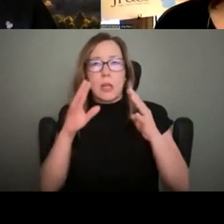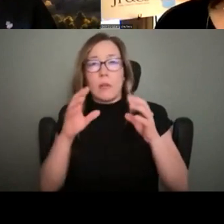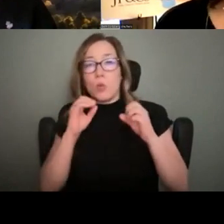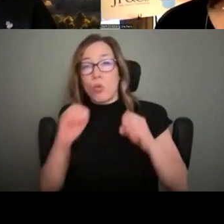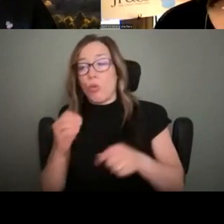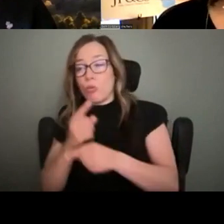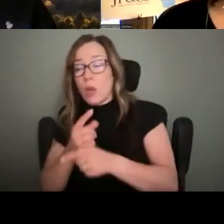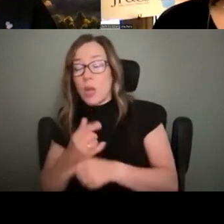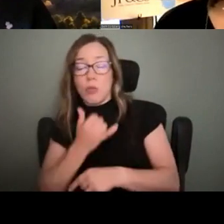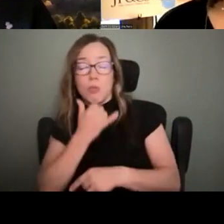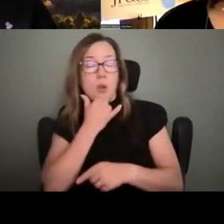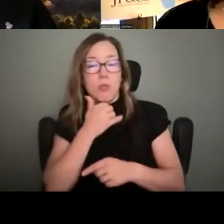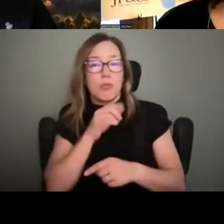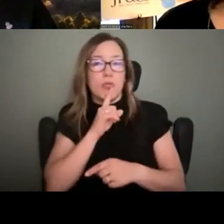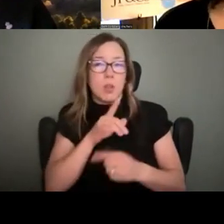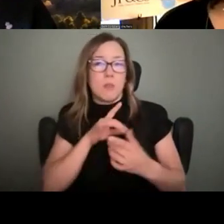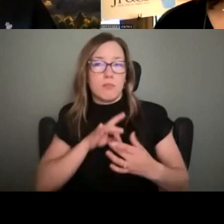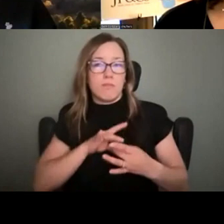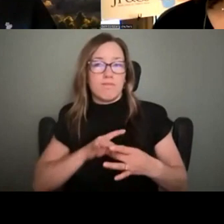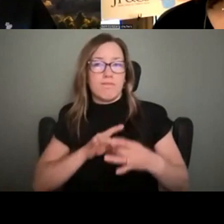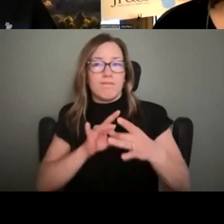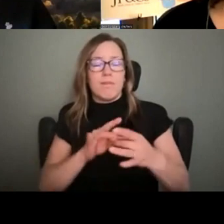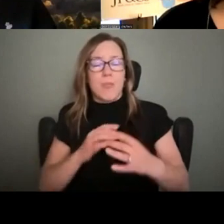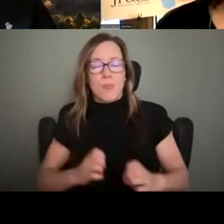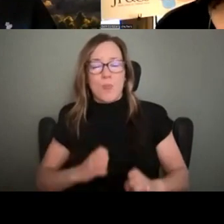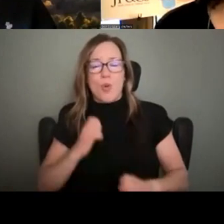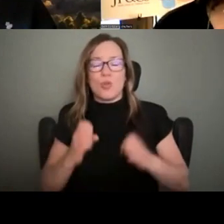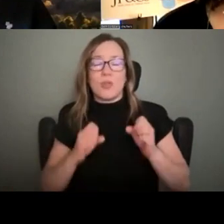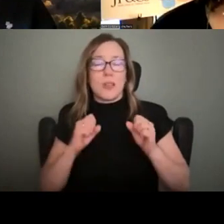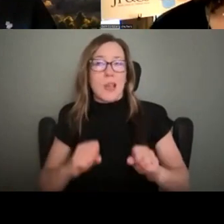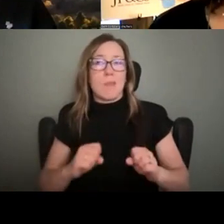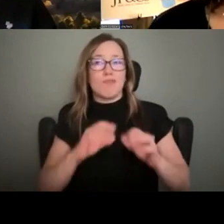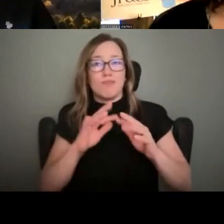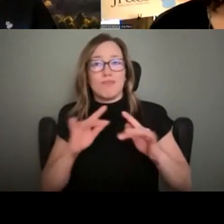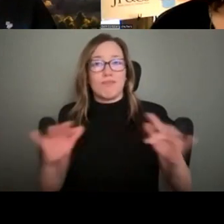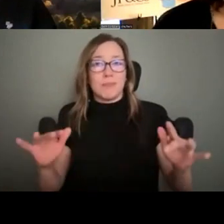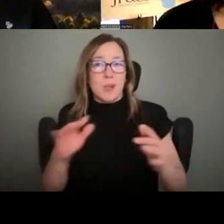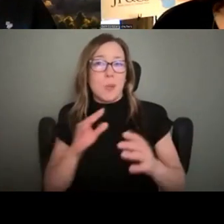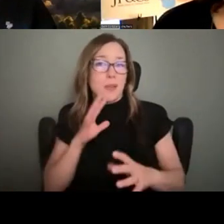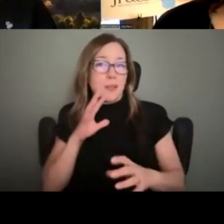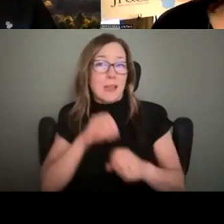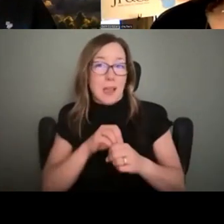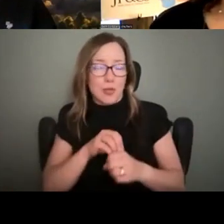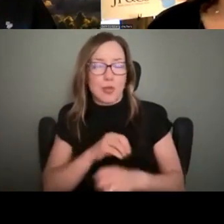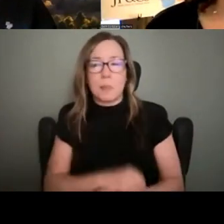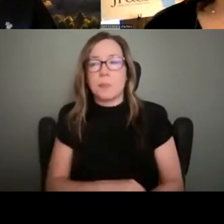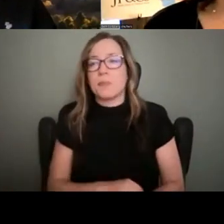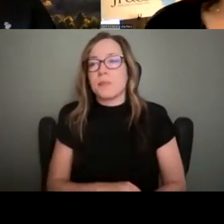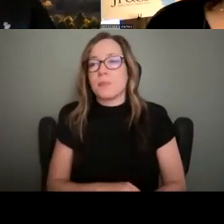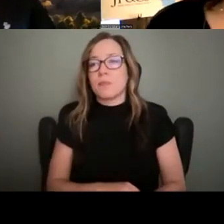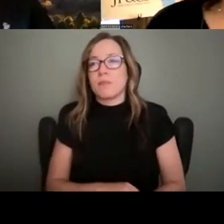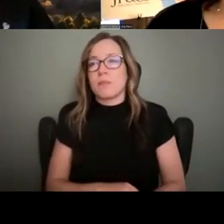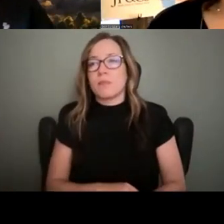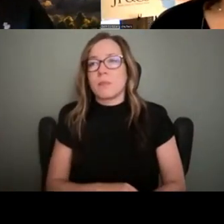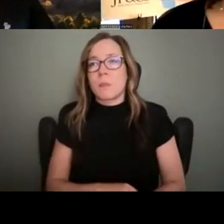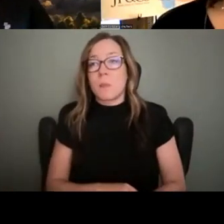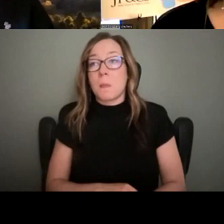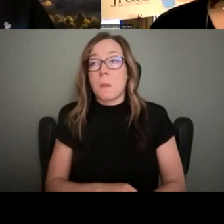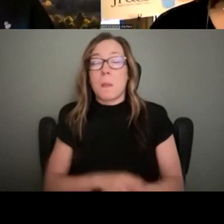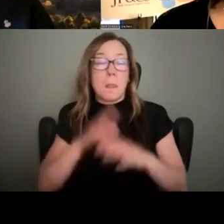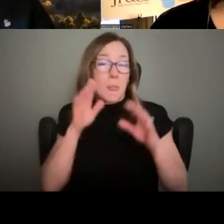the emotions and people can engage in many ways. And a lot of times there's a focus on building